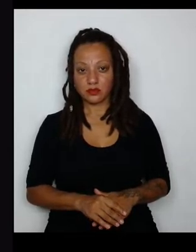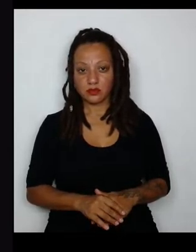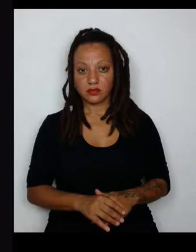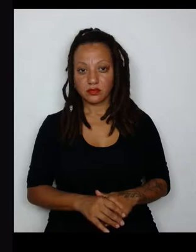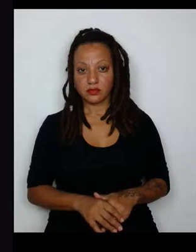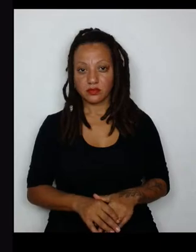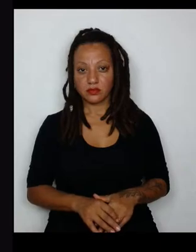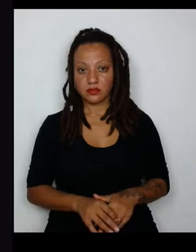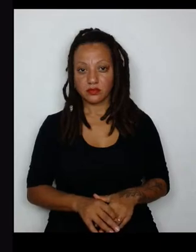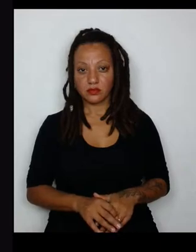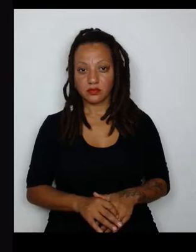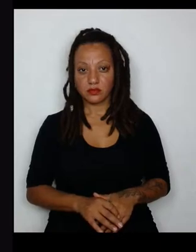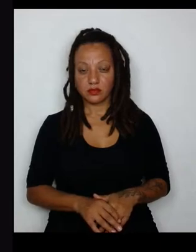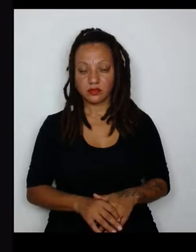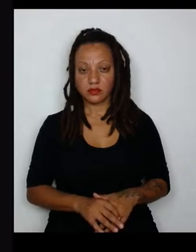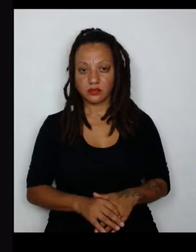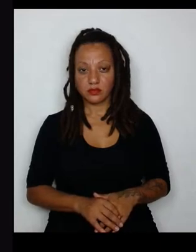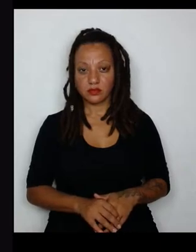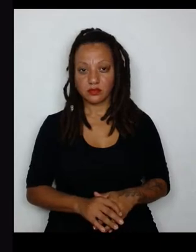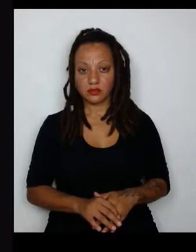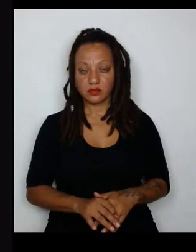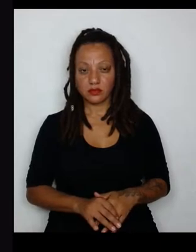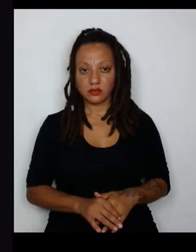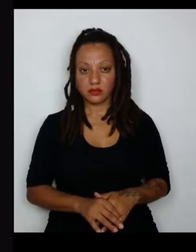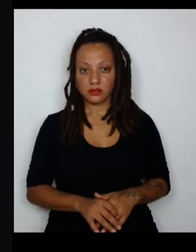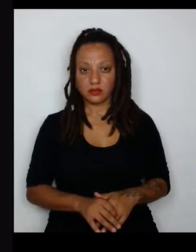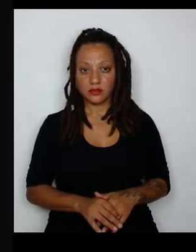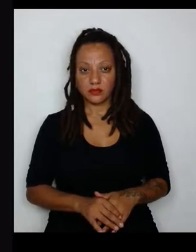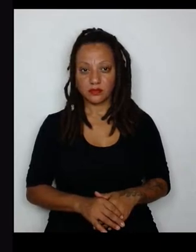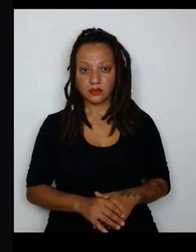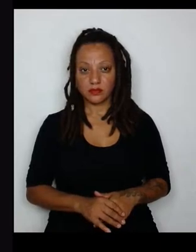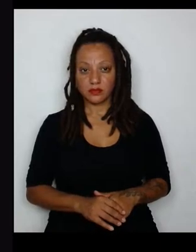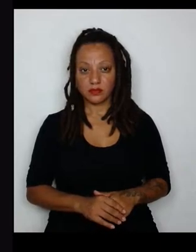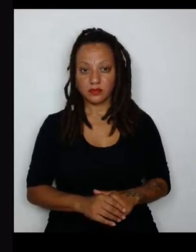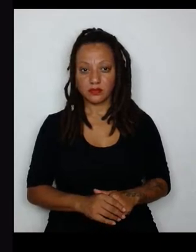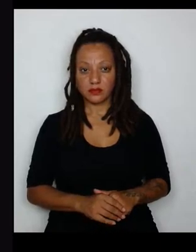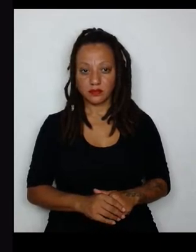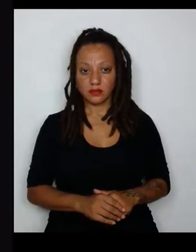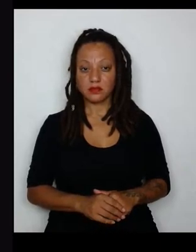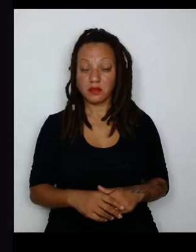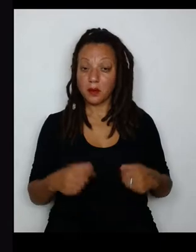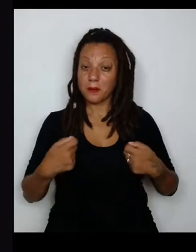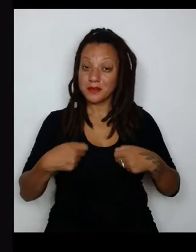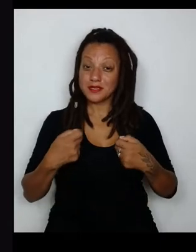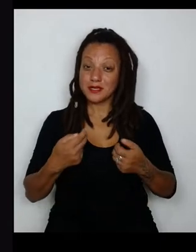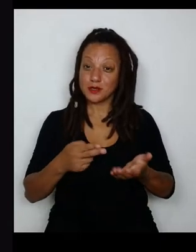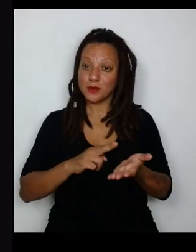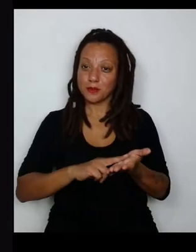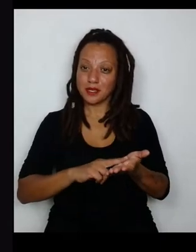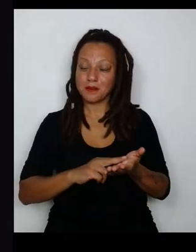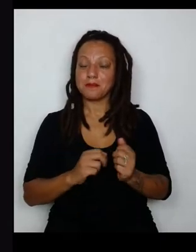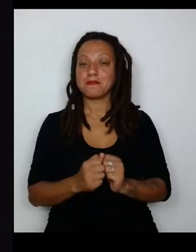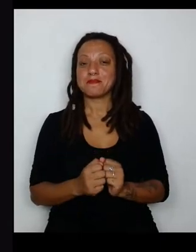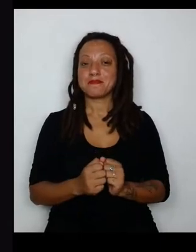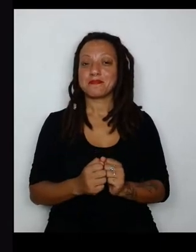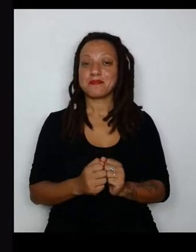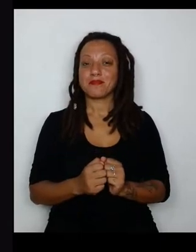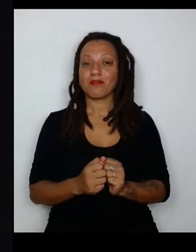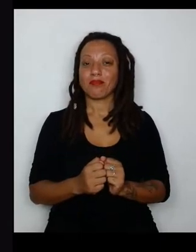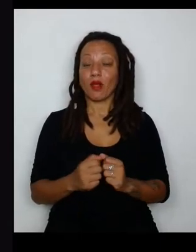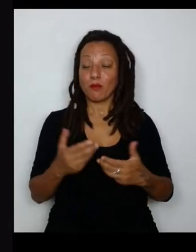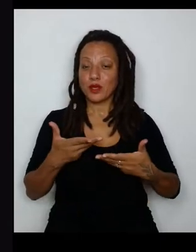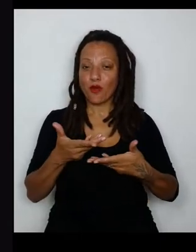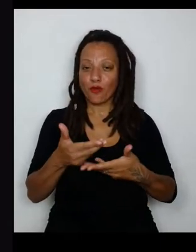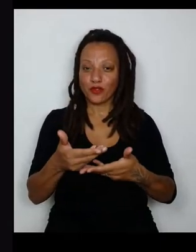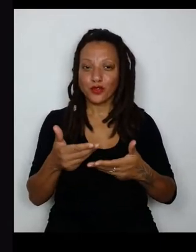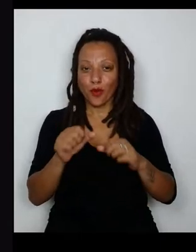okay uh i have to admit that before i was invited to participate in this conference the last time i